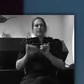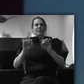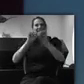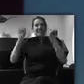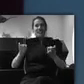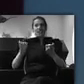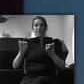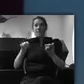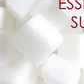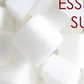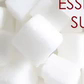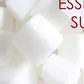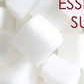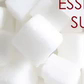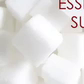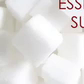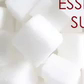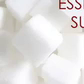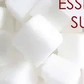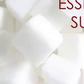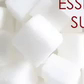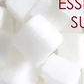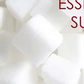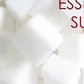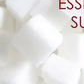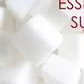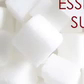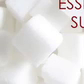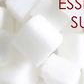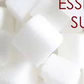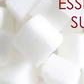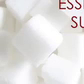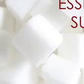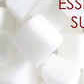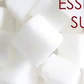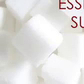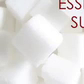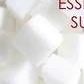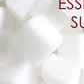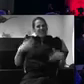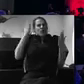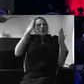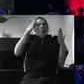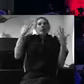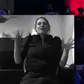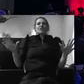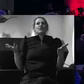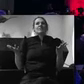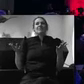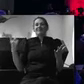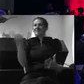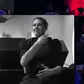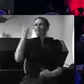We now know that there is a mechanism that makes our cells so intelligent that they know what to do. Our